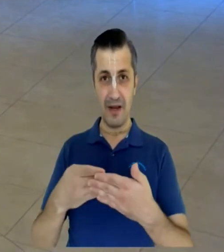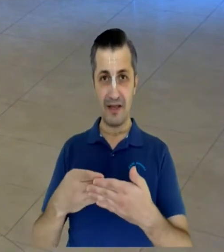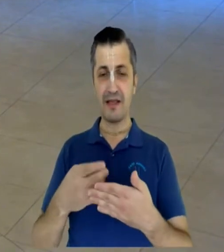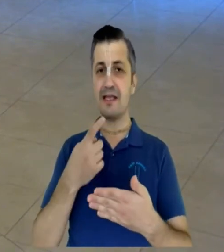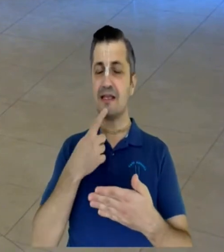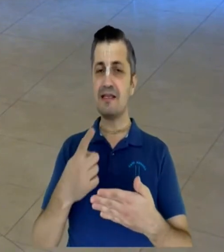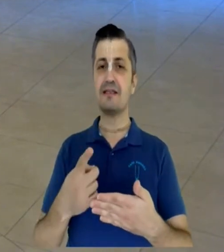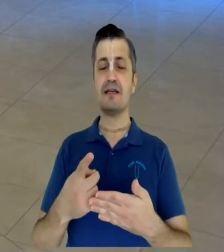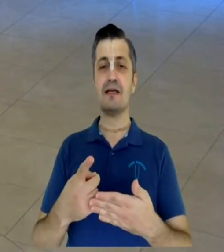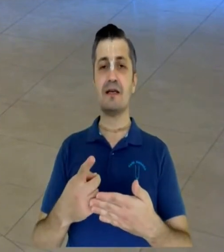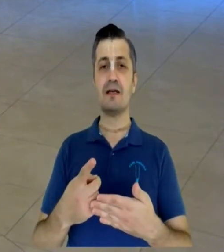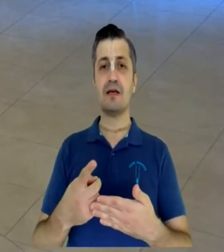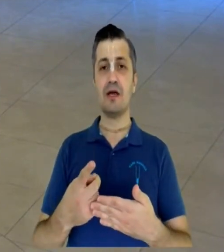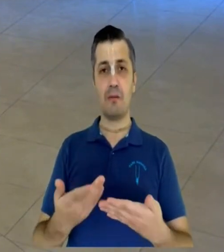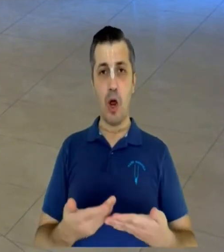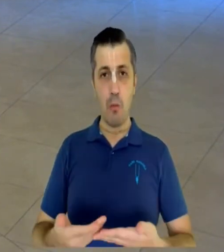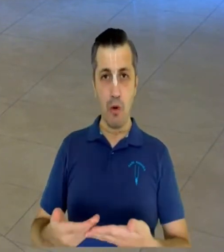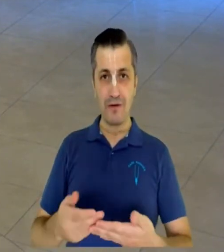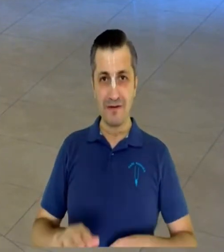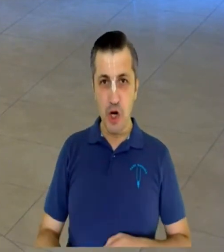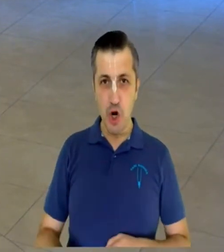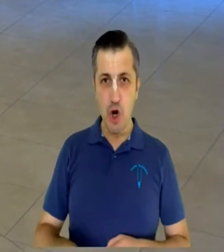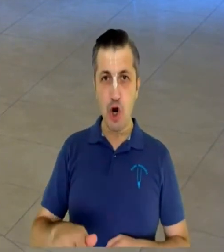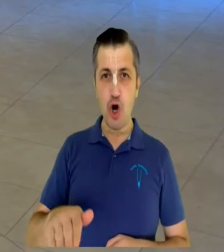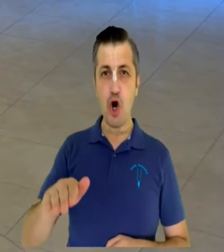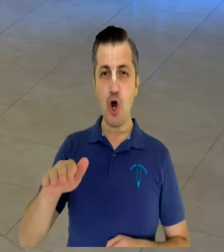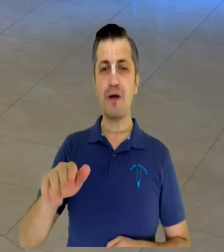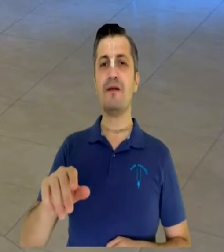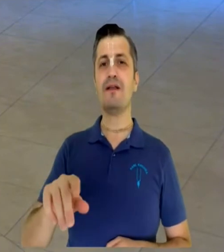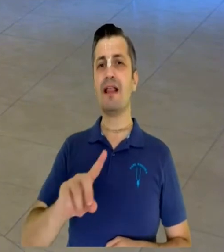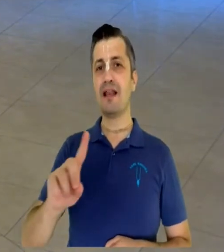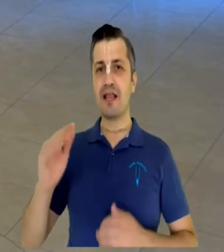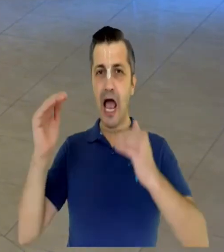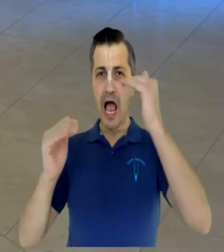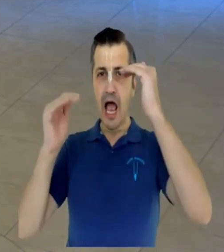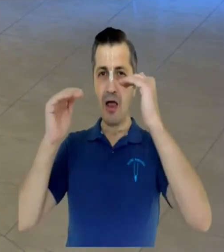old age, similarly, the soul at the time of death passes on to another body.